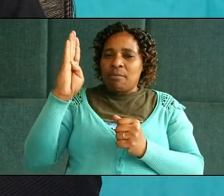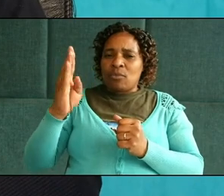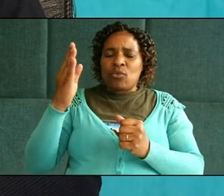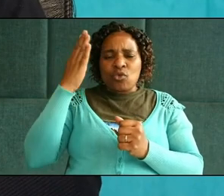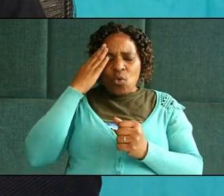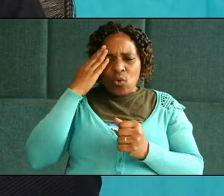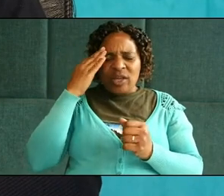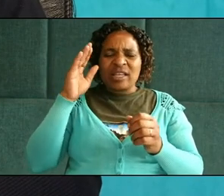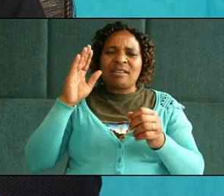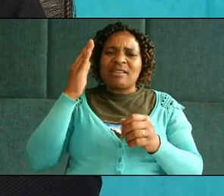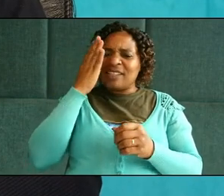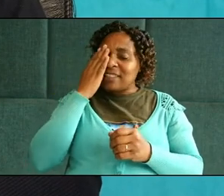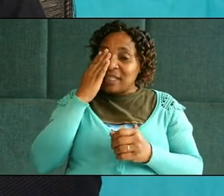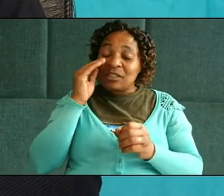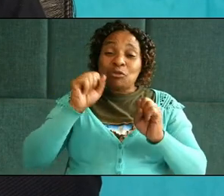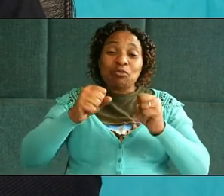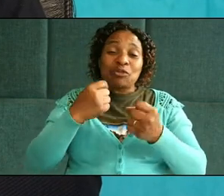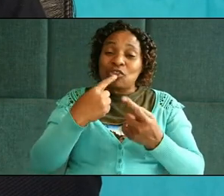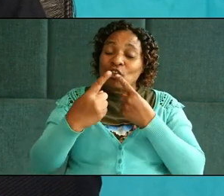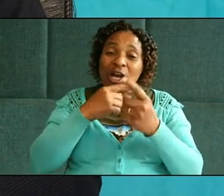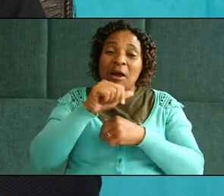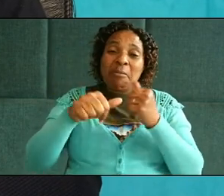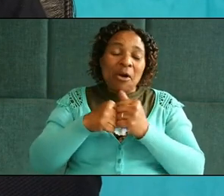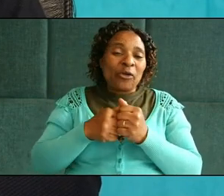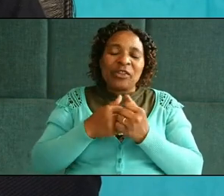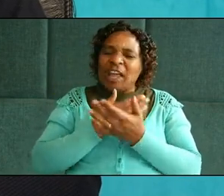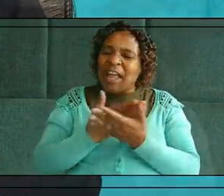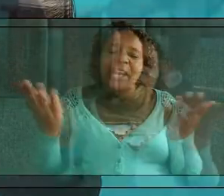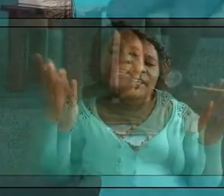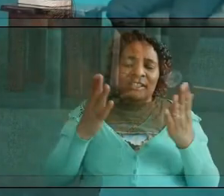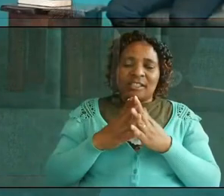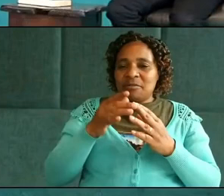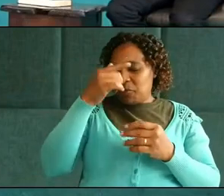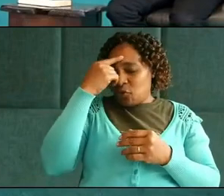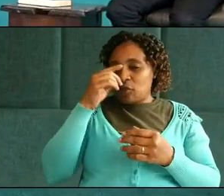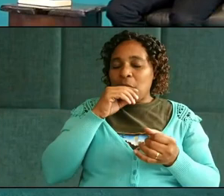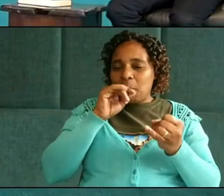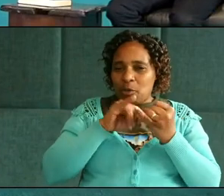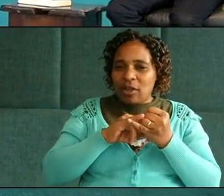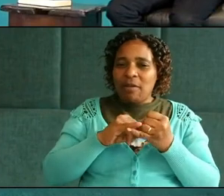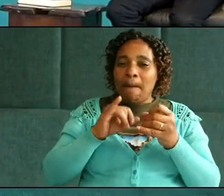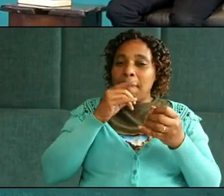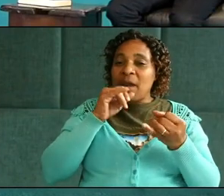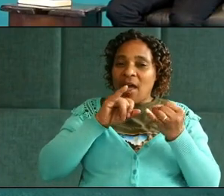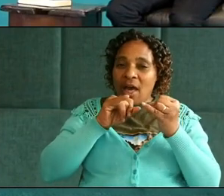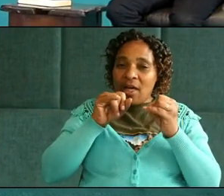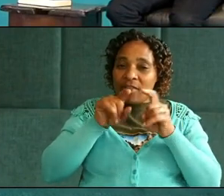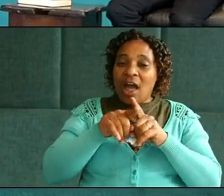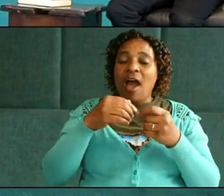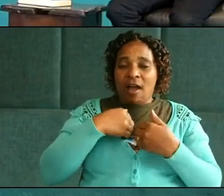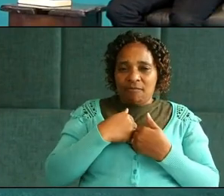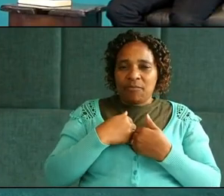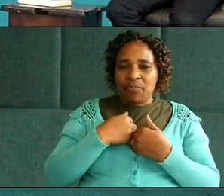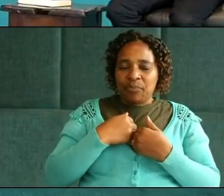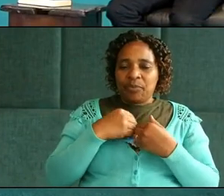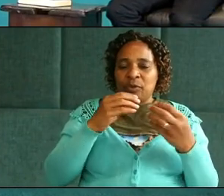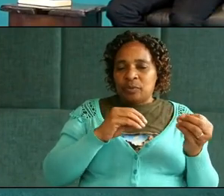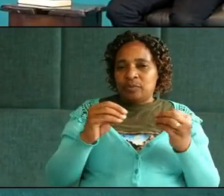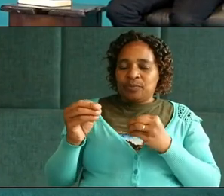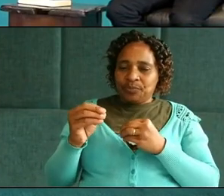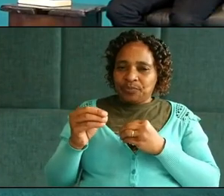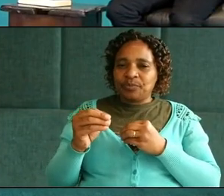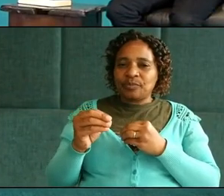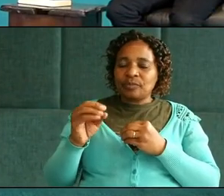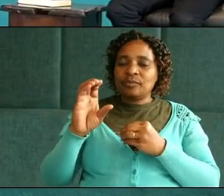you're showing favoritism, it's because it's your own brother and all these things. Yeah. Exactly. So let's move to the Monday part.